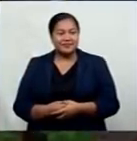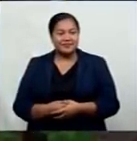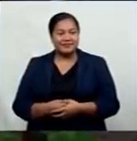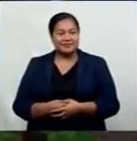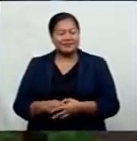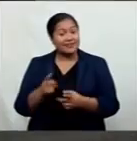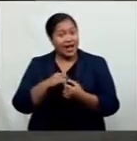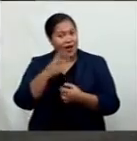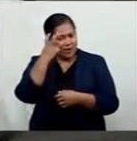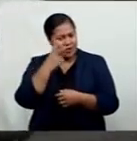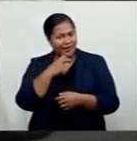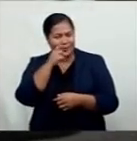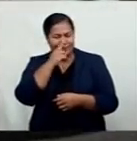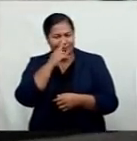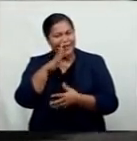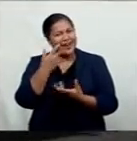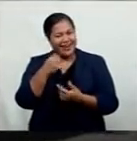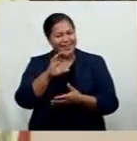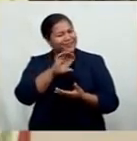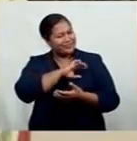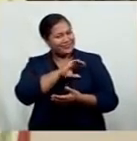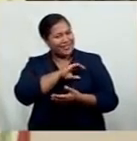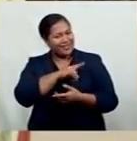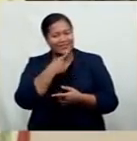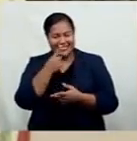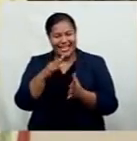Our elderly are hesitant, says Ministry of Health.